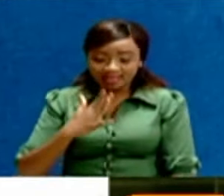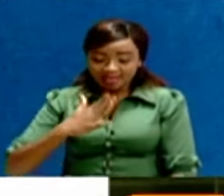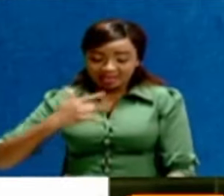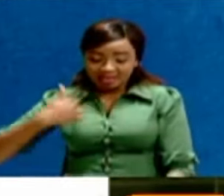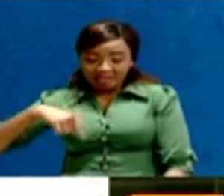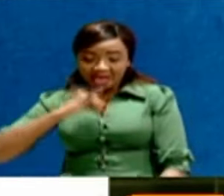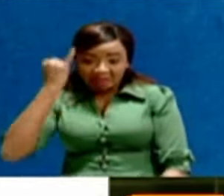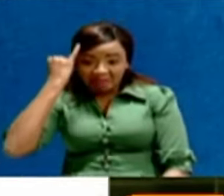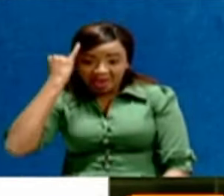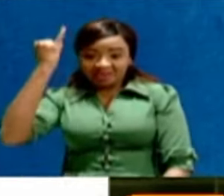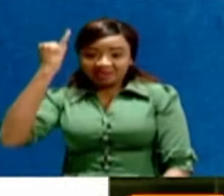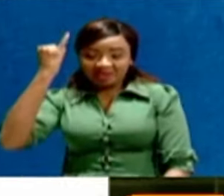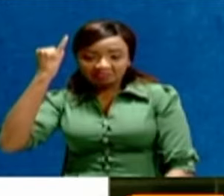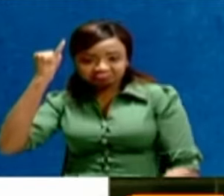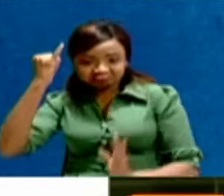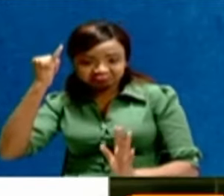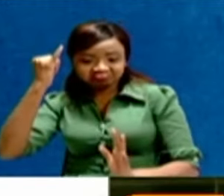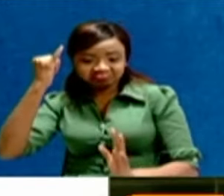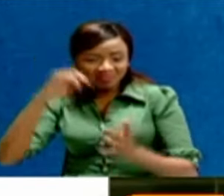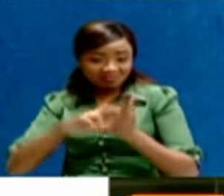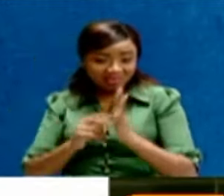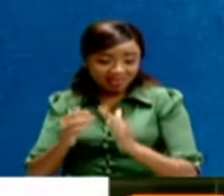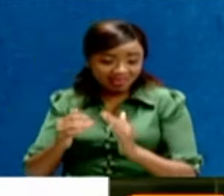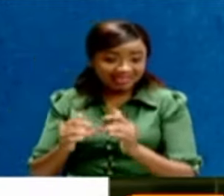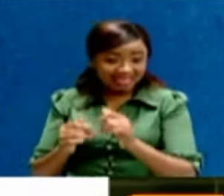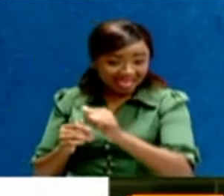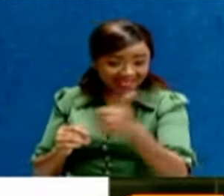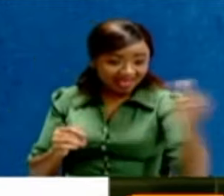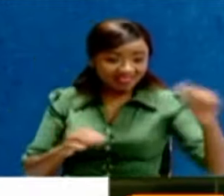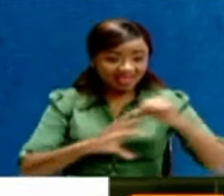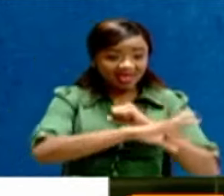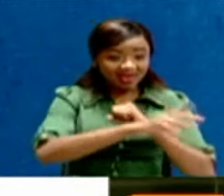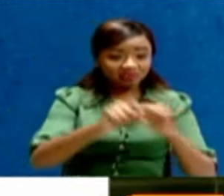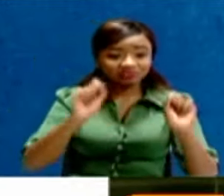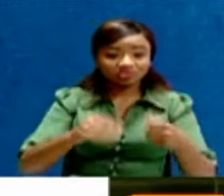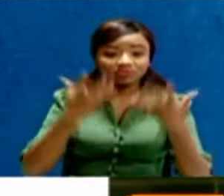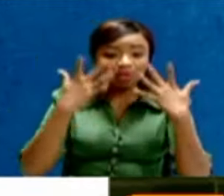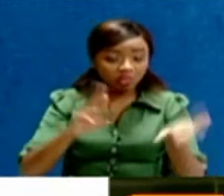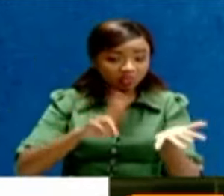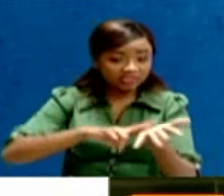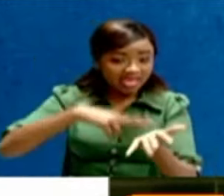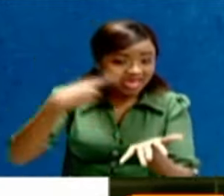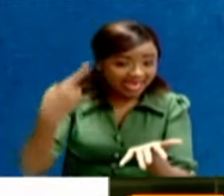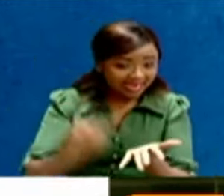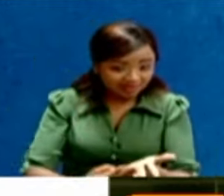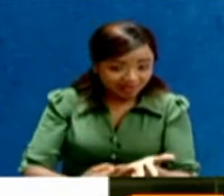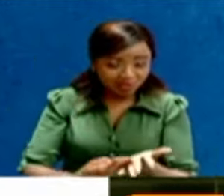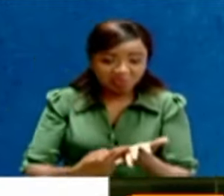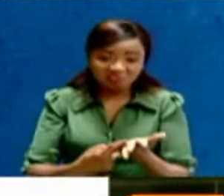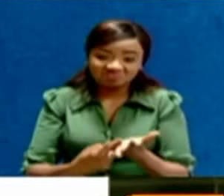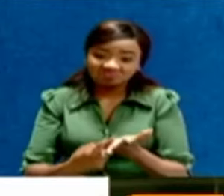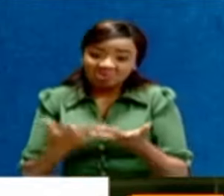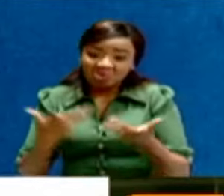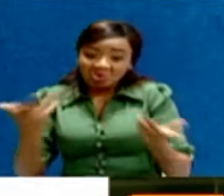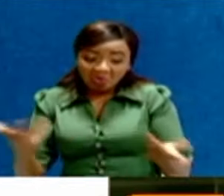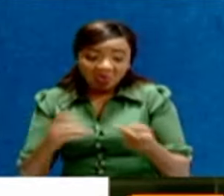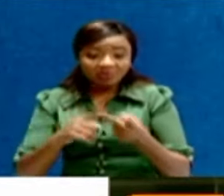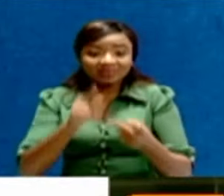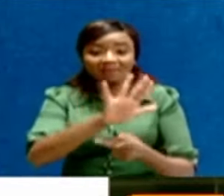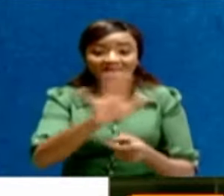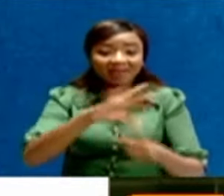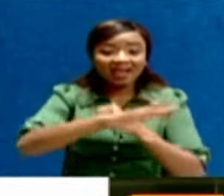which is being pushed by the government, would have led to loss of county revenue and disruption of county